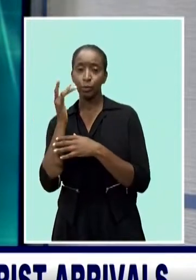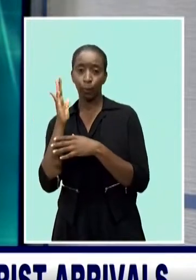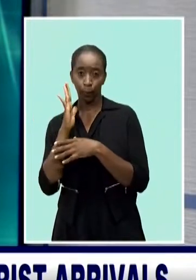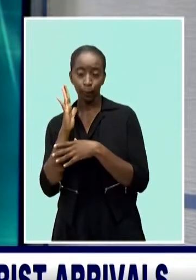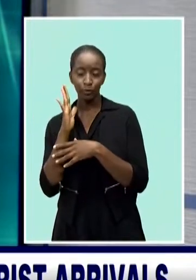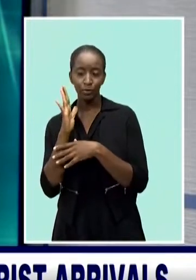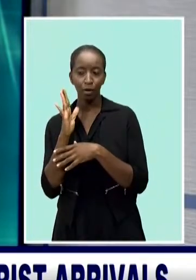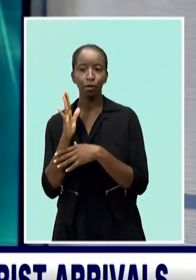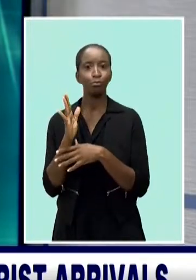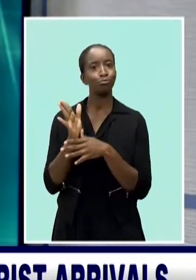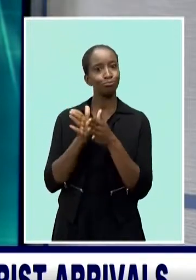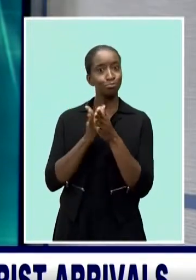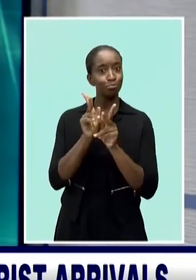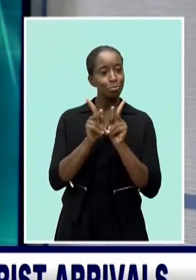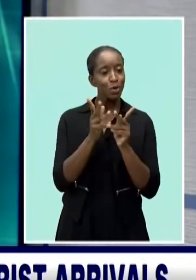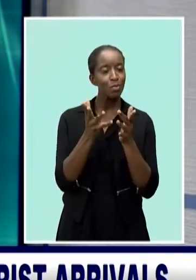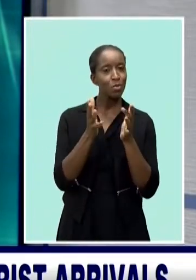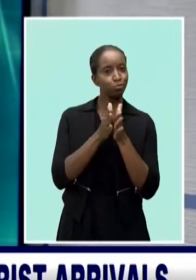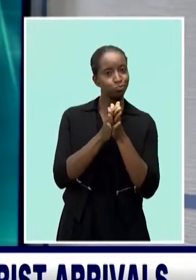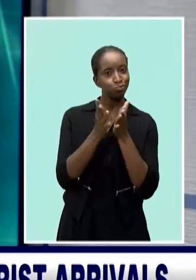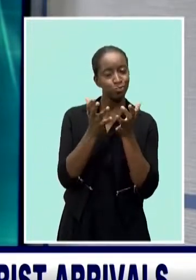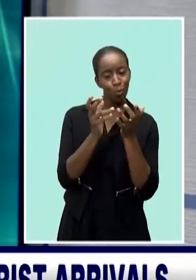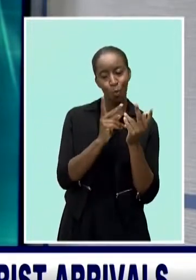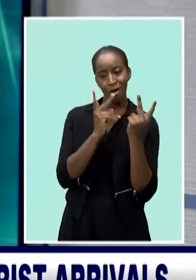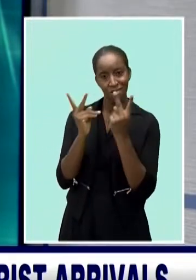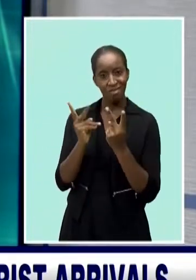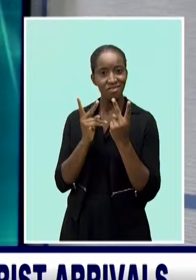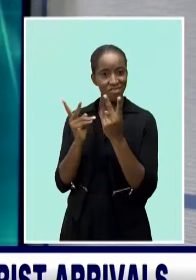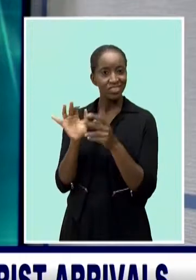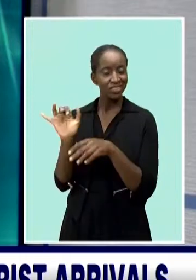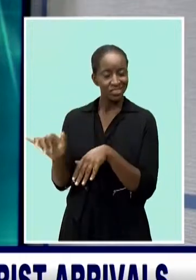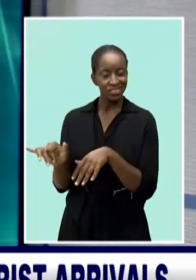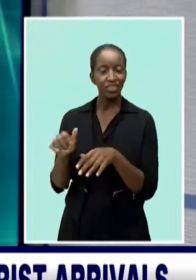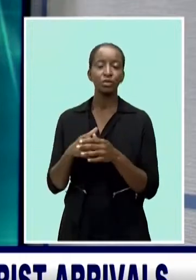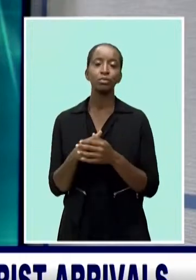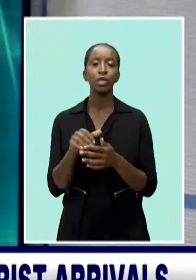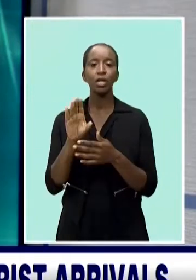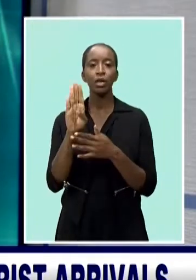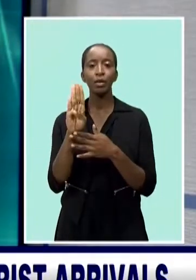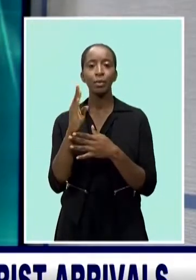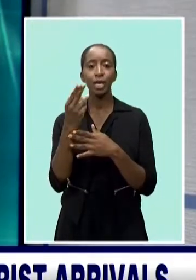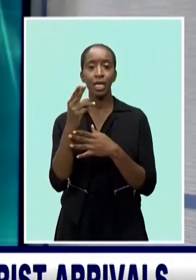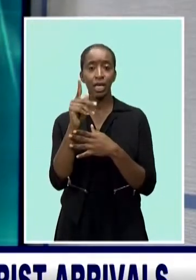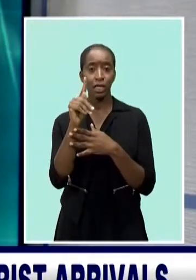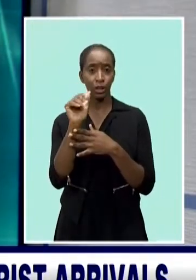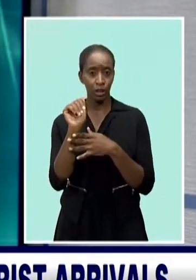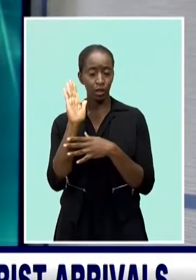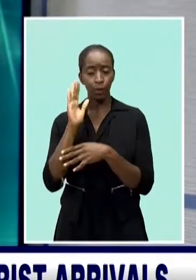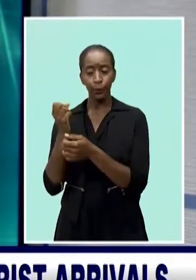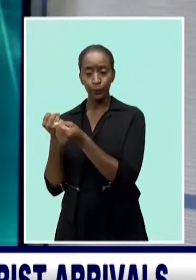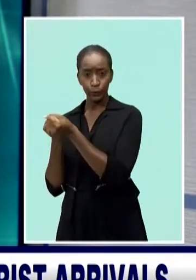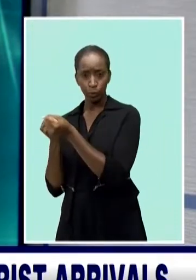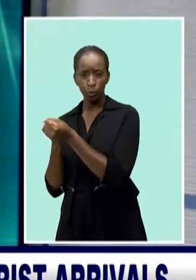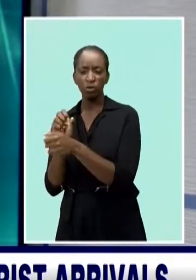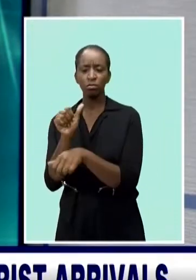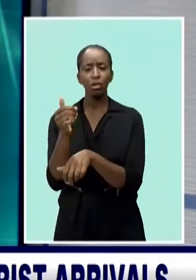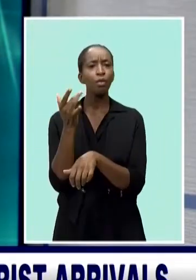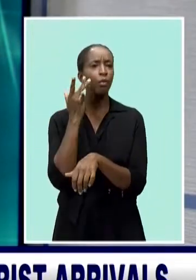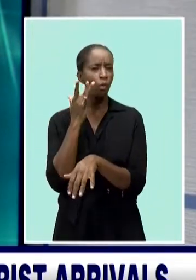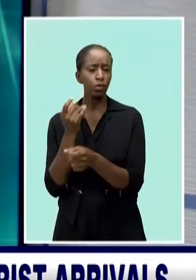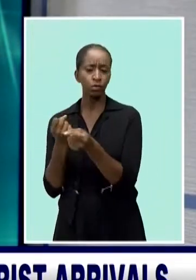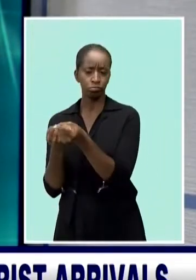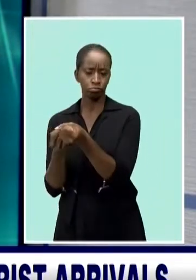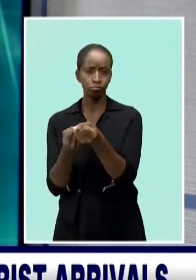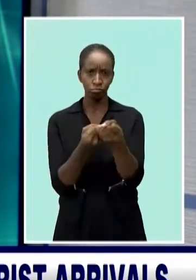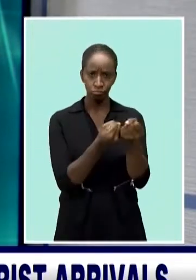more visitors to the island. Mr. Austin says that the BHTA remains committed to the resort and others across the island that are dedicated to making